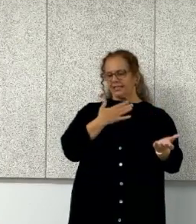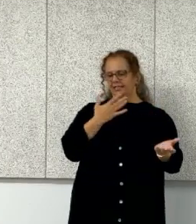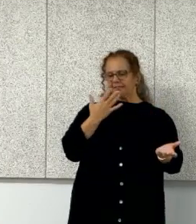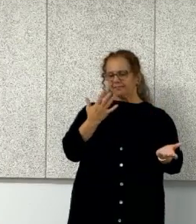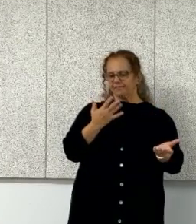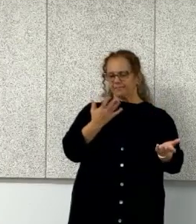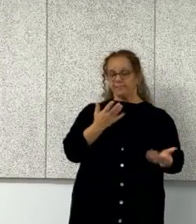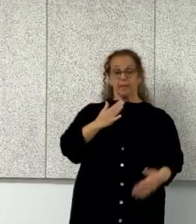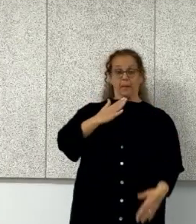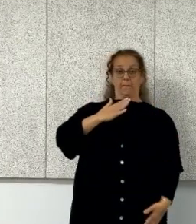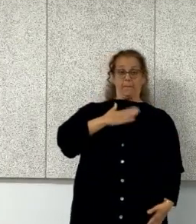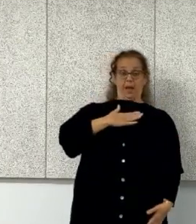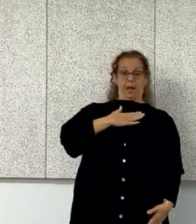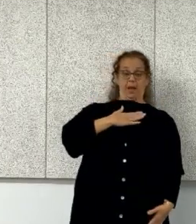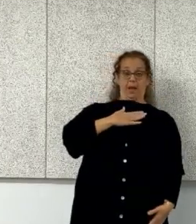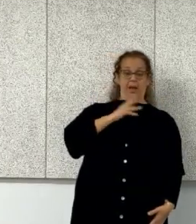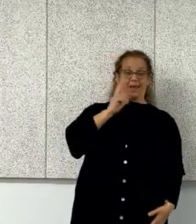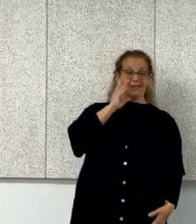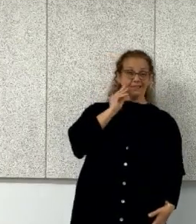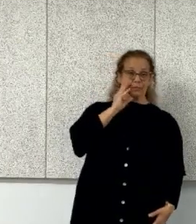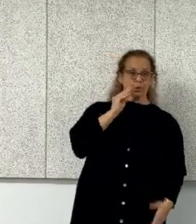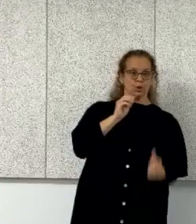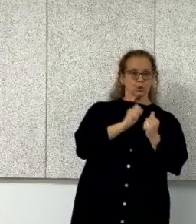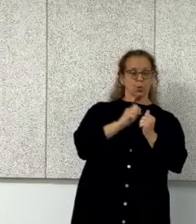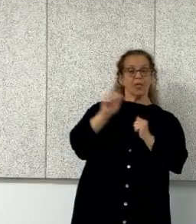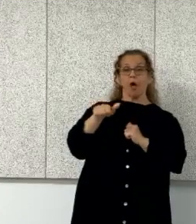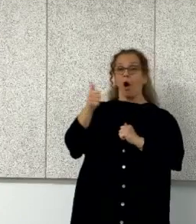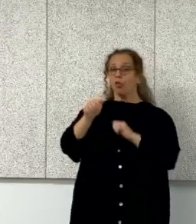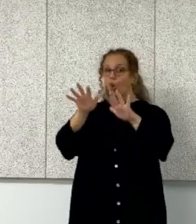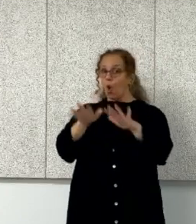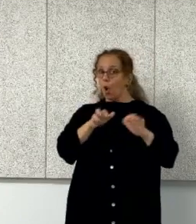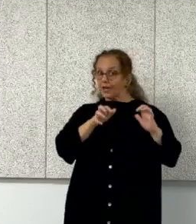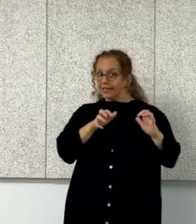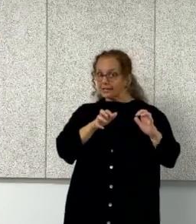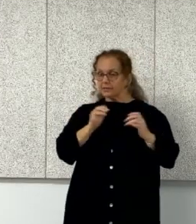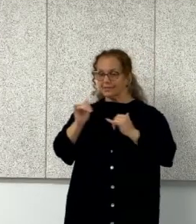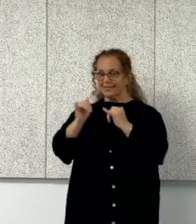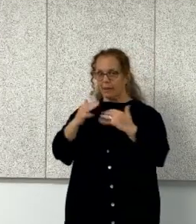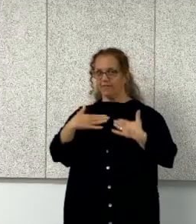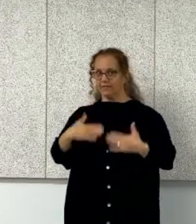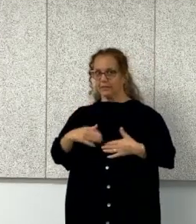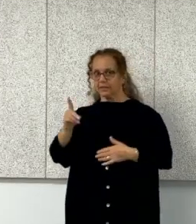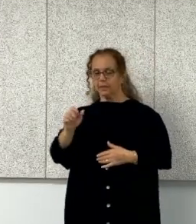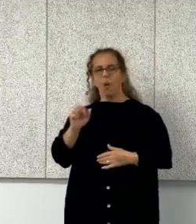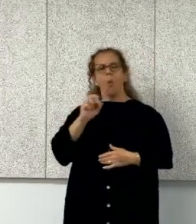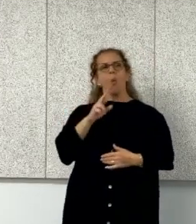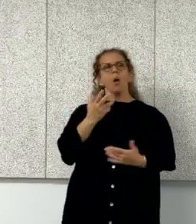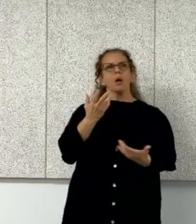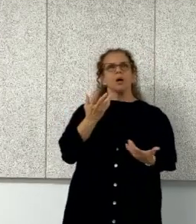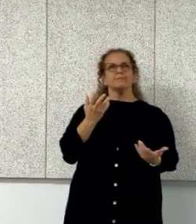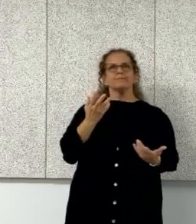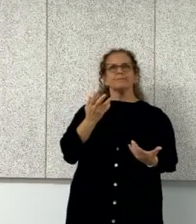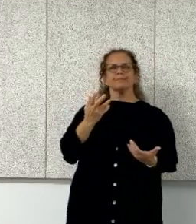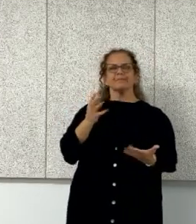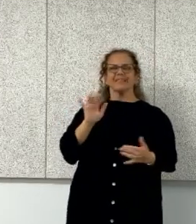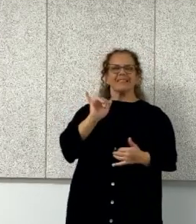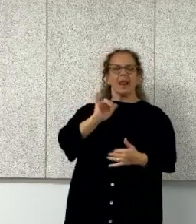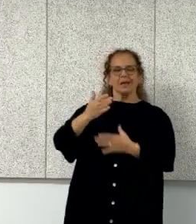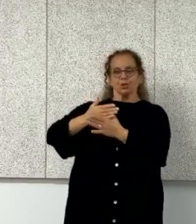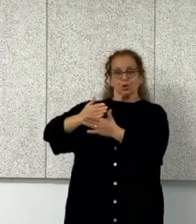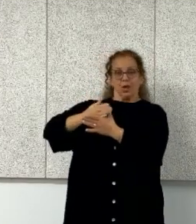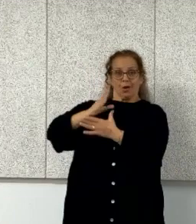my experience with other audiences of the same, it's that shared experience, it's that, you know, kind